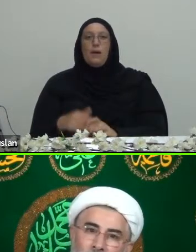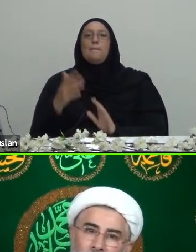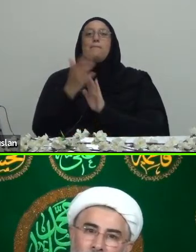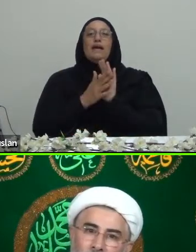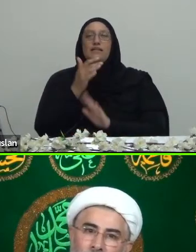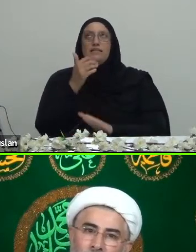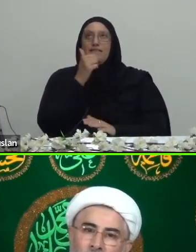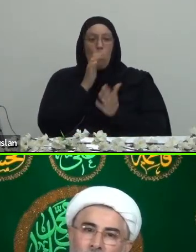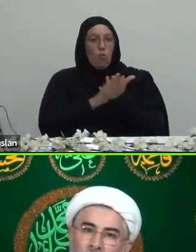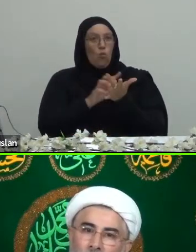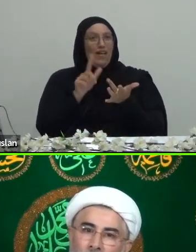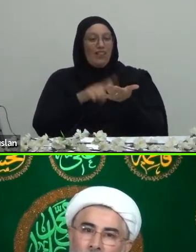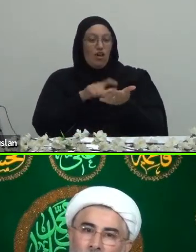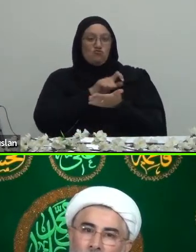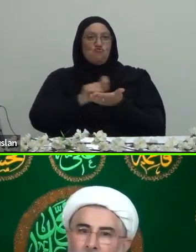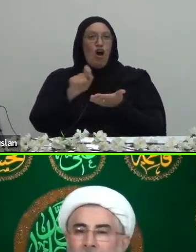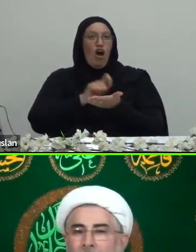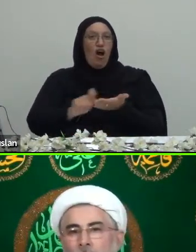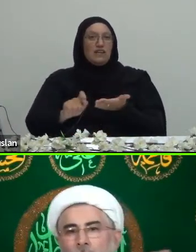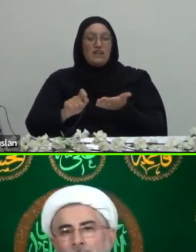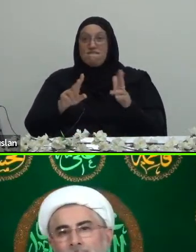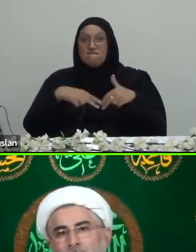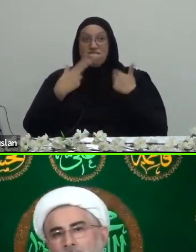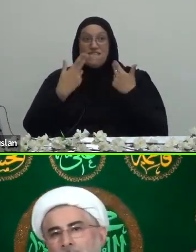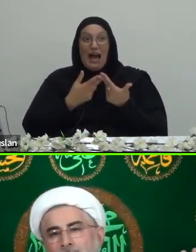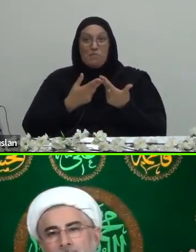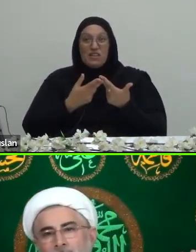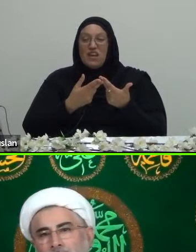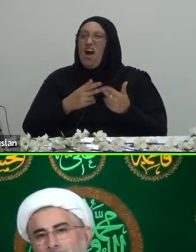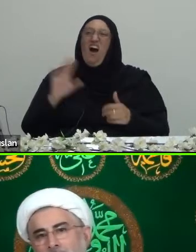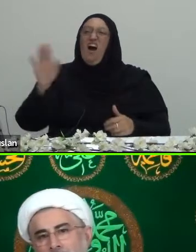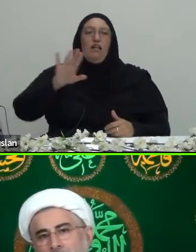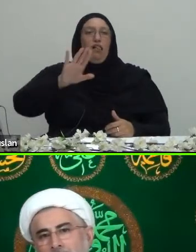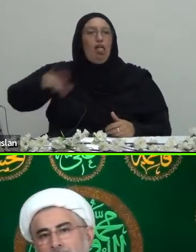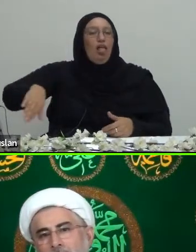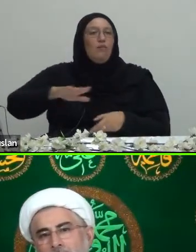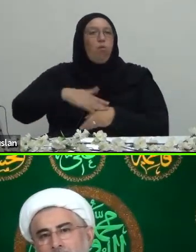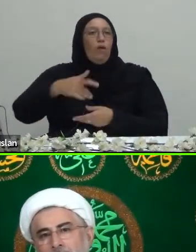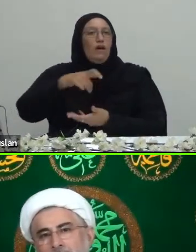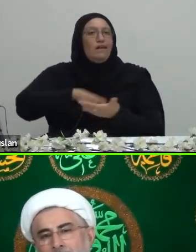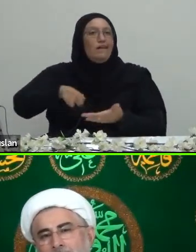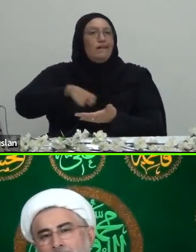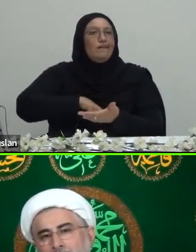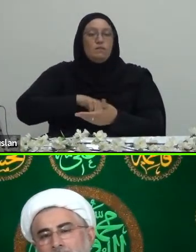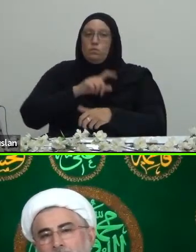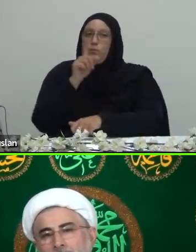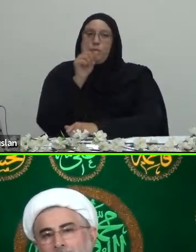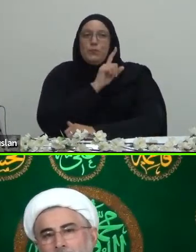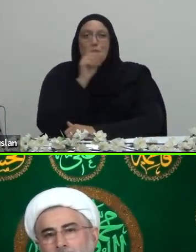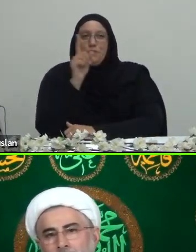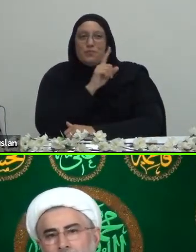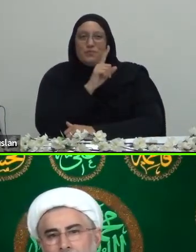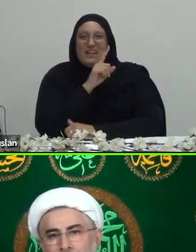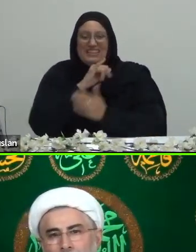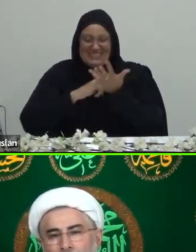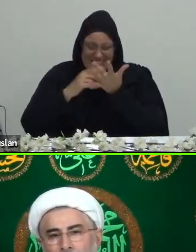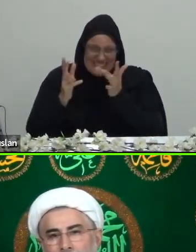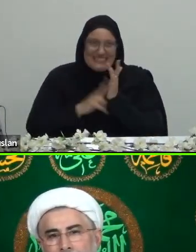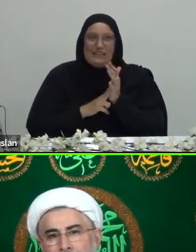change it. Okay, so either side, it is incorrect and it is a sinful act to